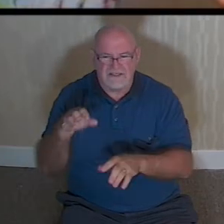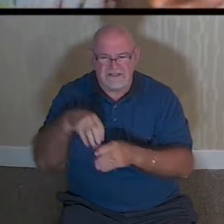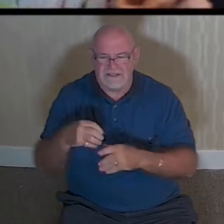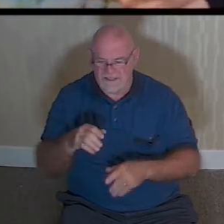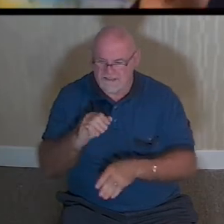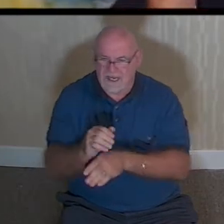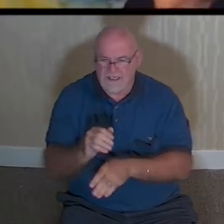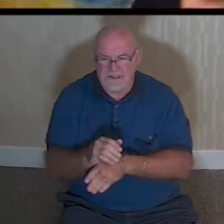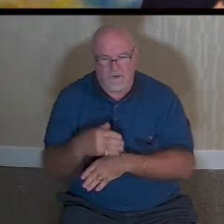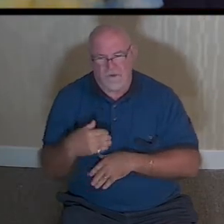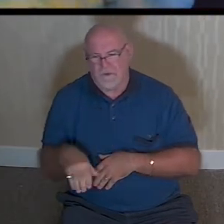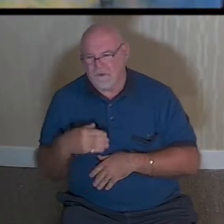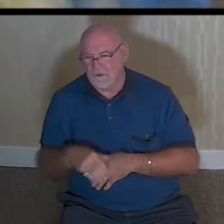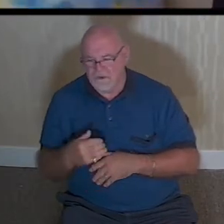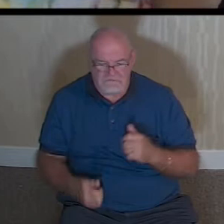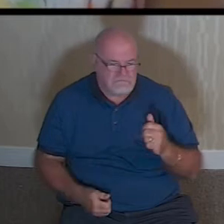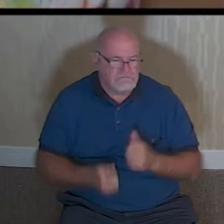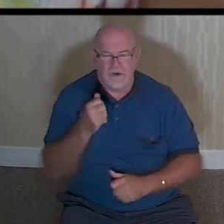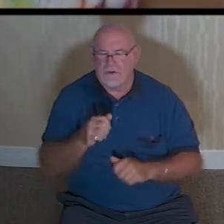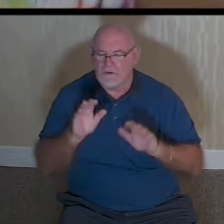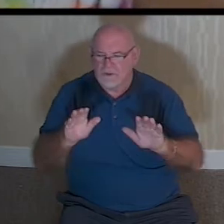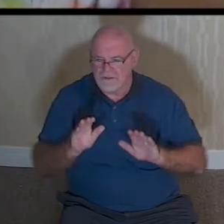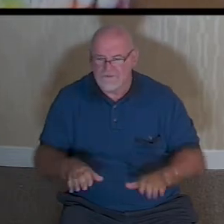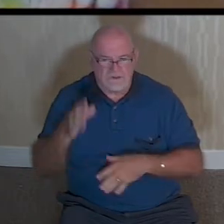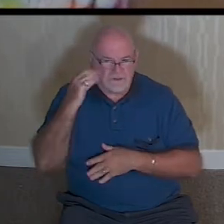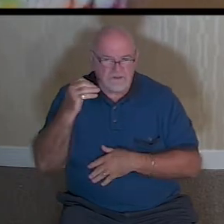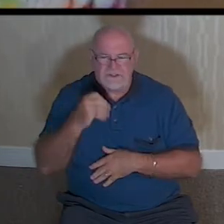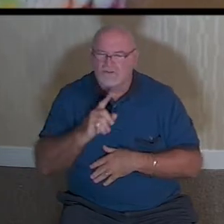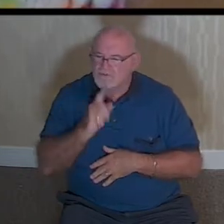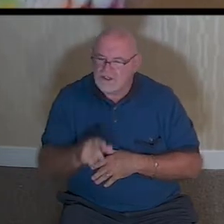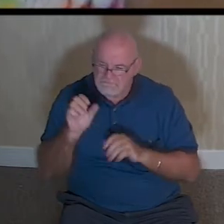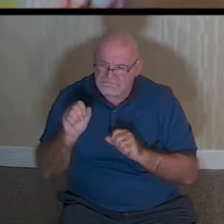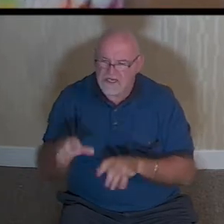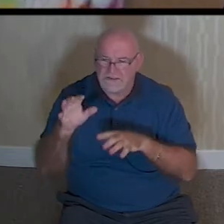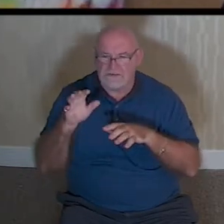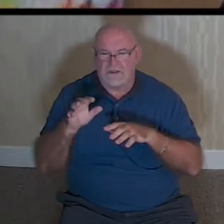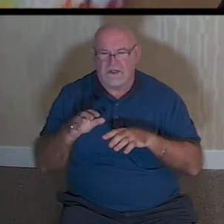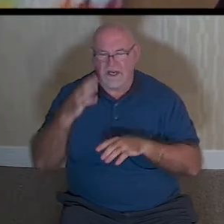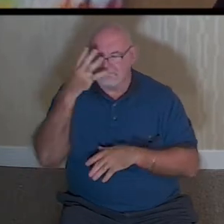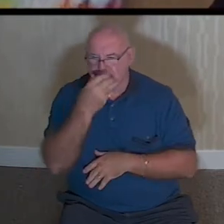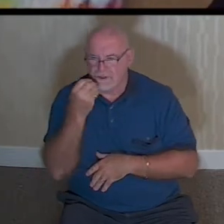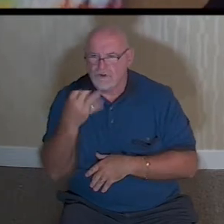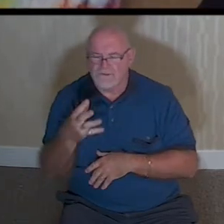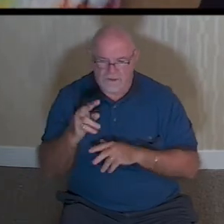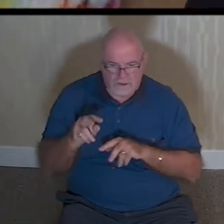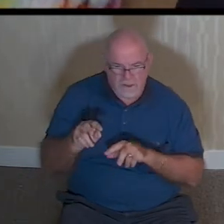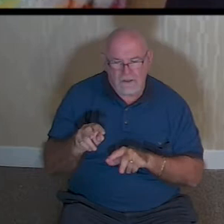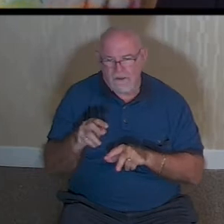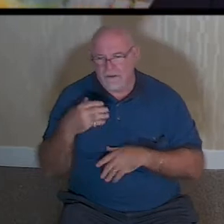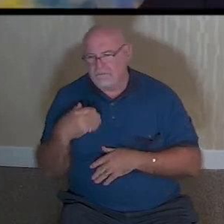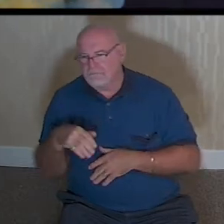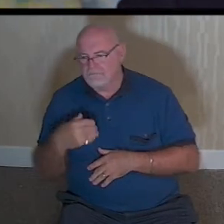was a most wonderful experience. It was magical, and it was beautiful. But we have